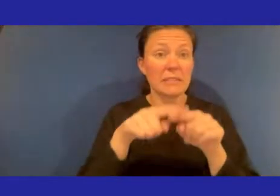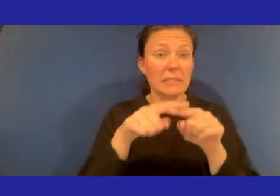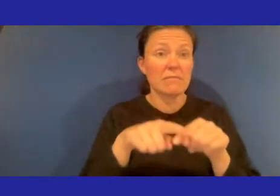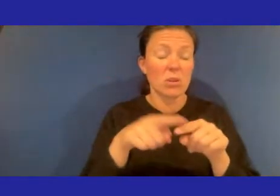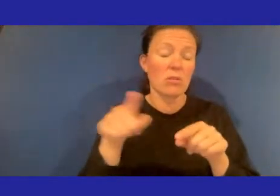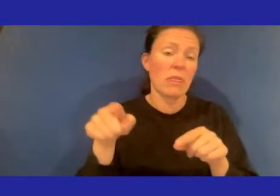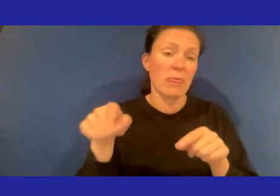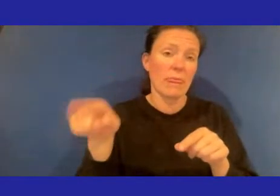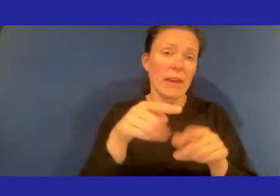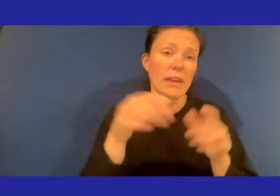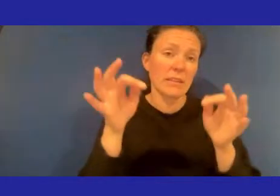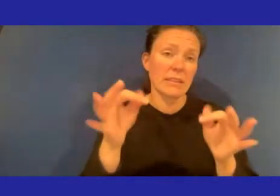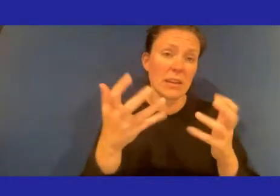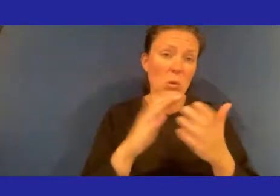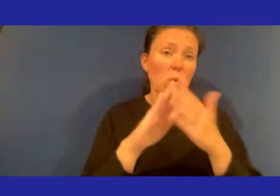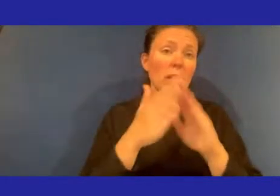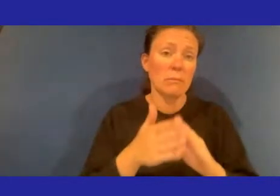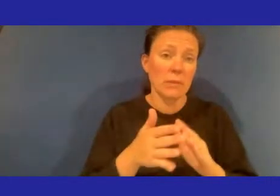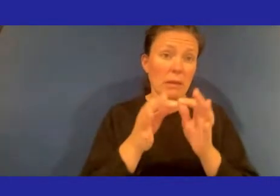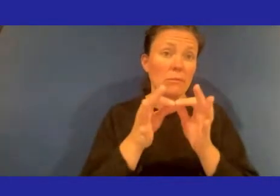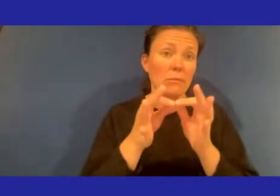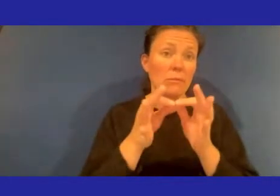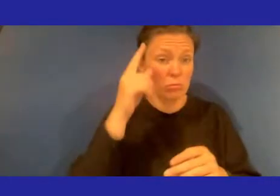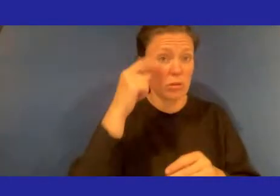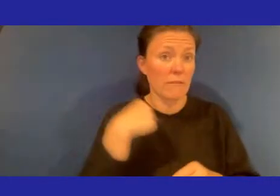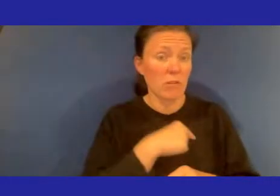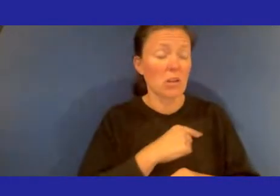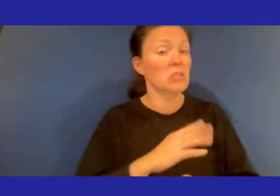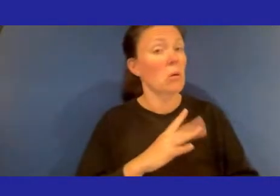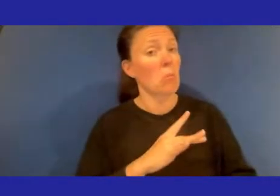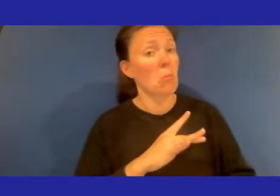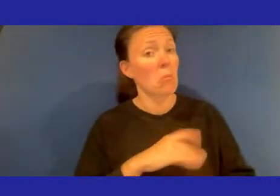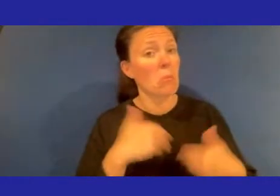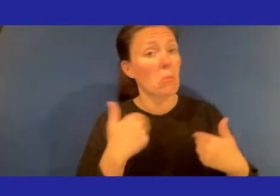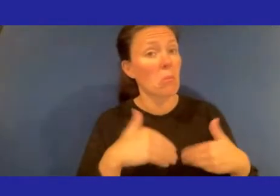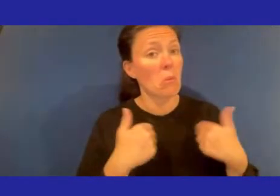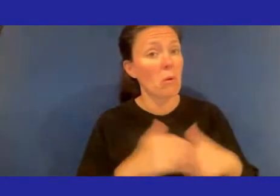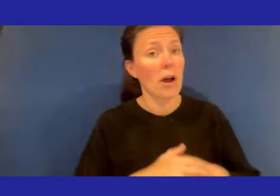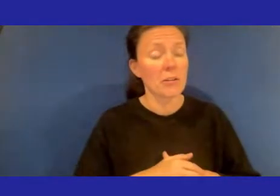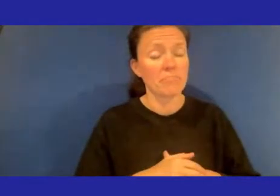that he wanted to be an interpreter for us. Nice. Wow. That's amazing.